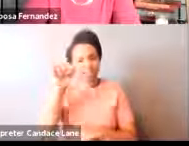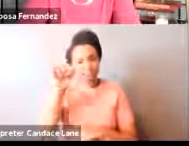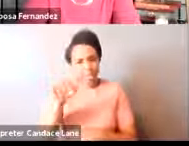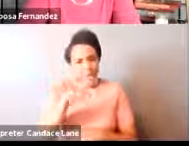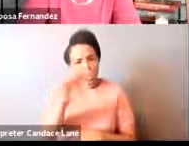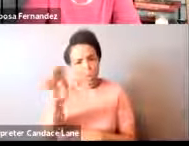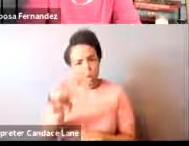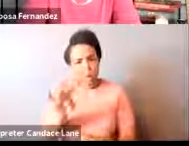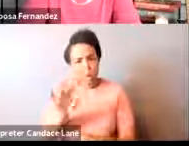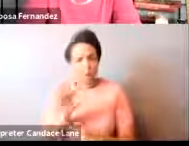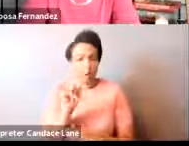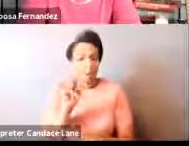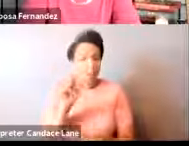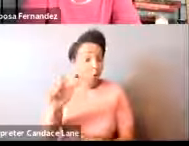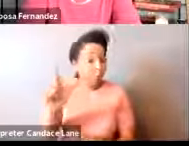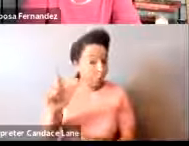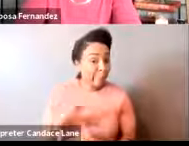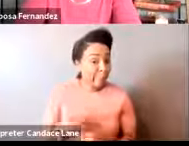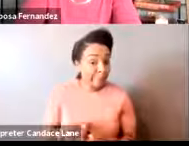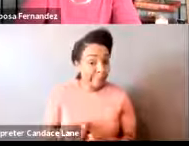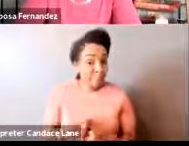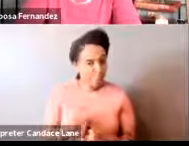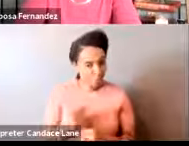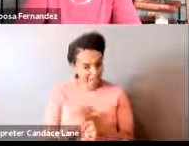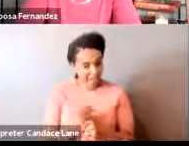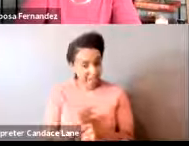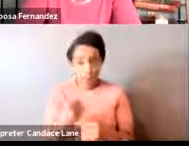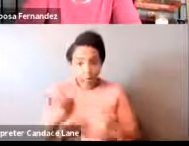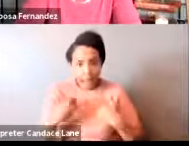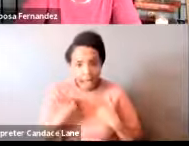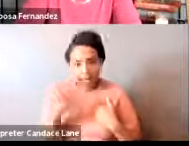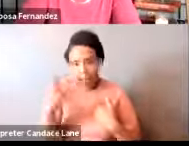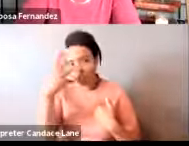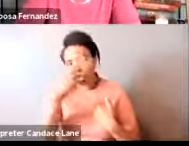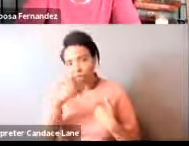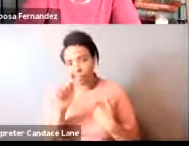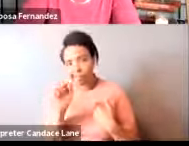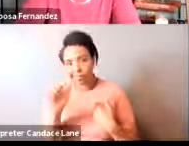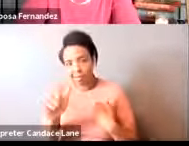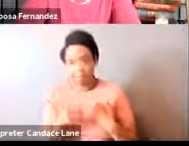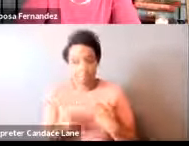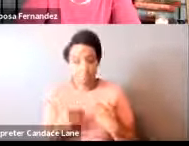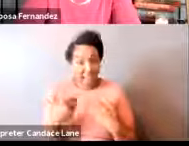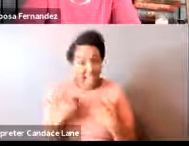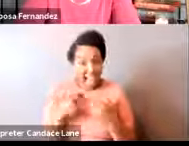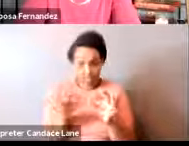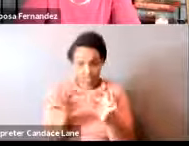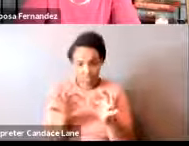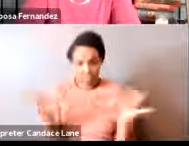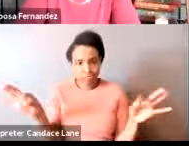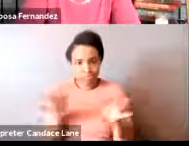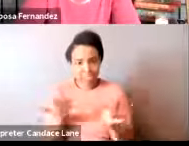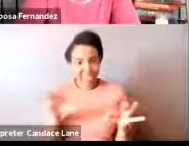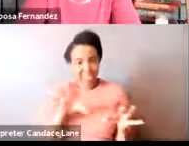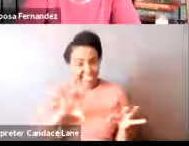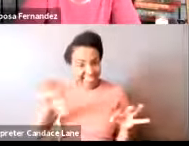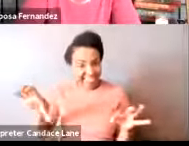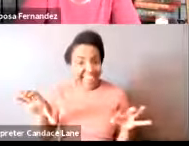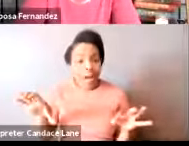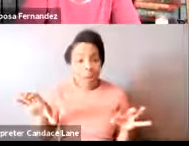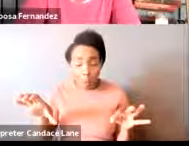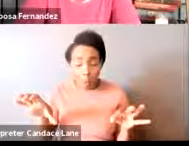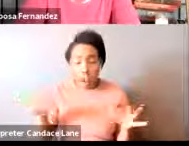right? We have the beauty of ASL. We have the beauty of closed captioning, right? When you can actually,